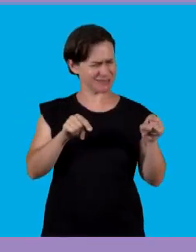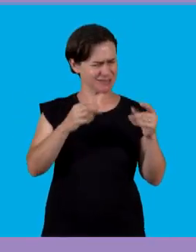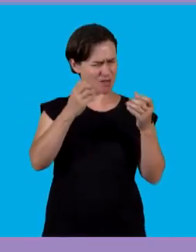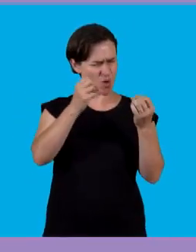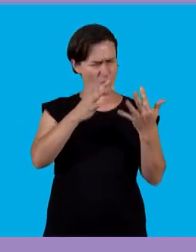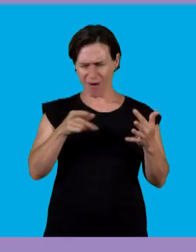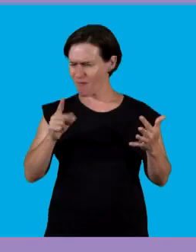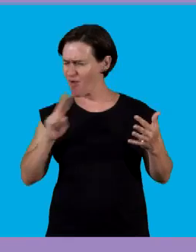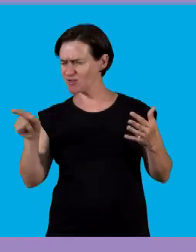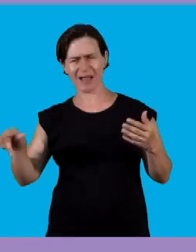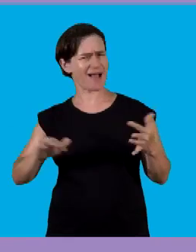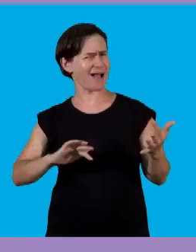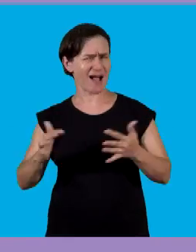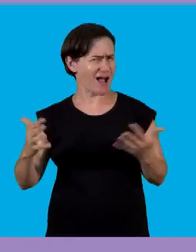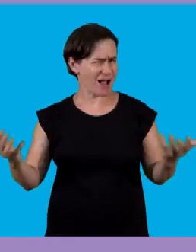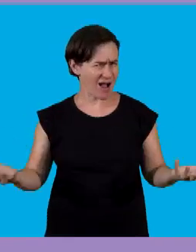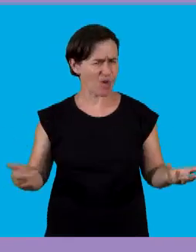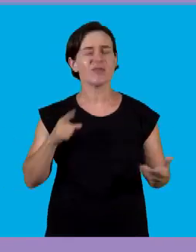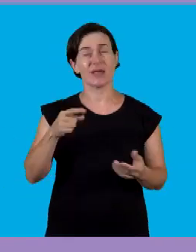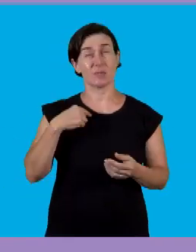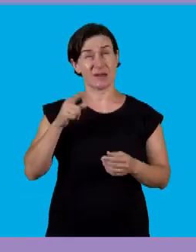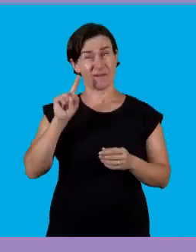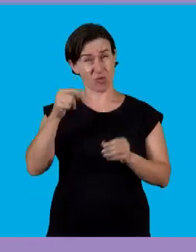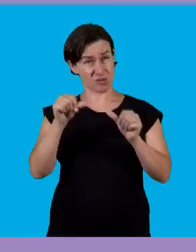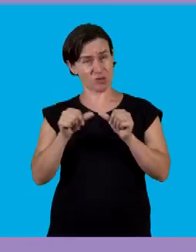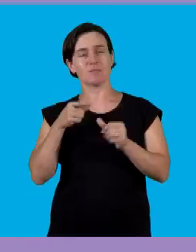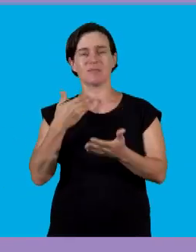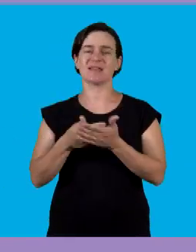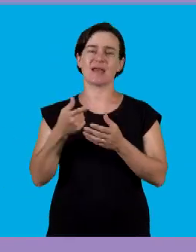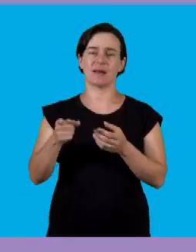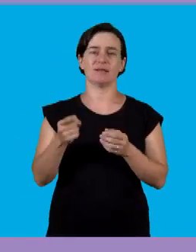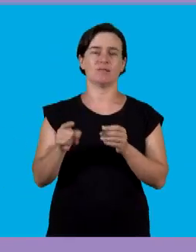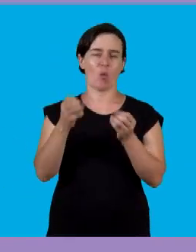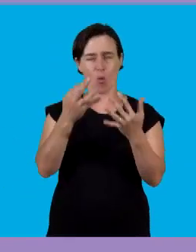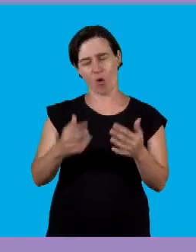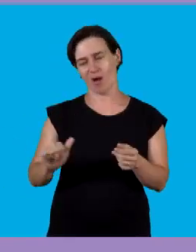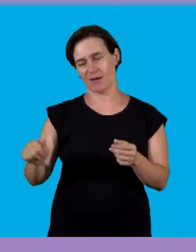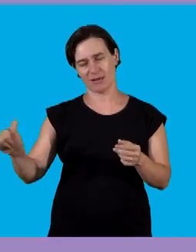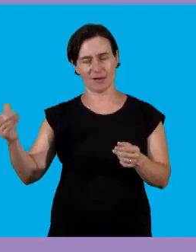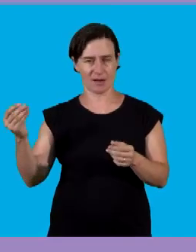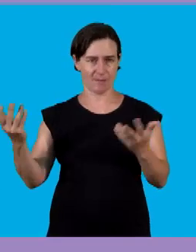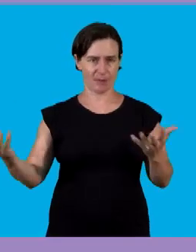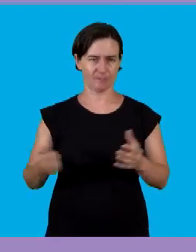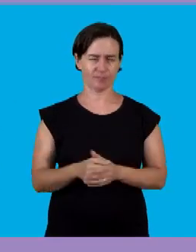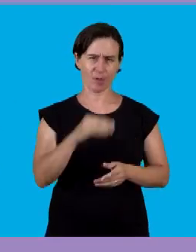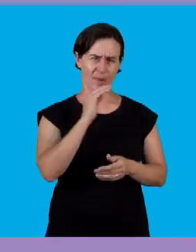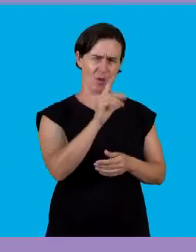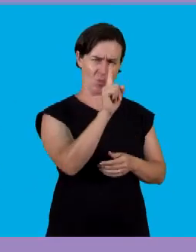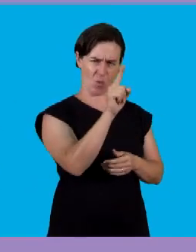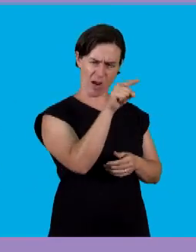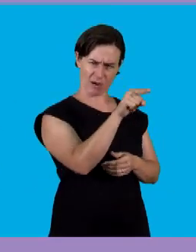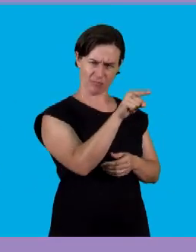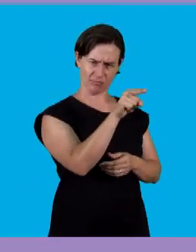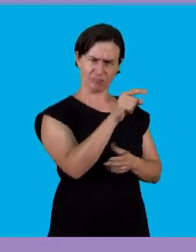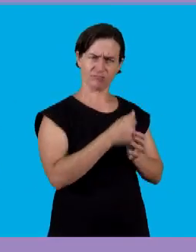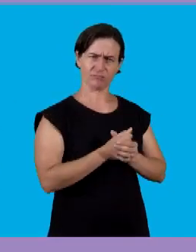values. That way we can fill in the rest of the table. So we are going to say 1 was the